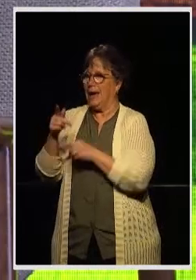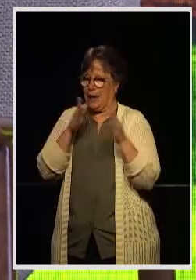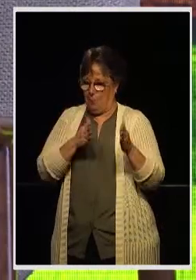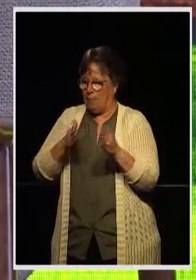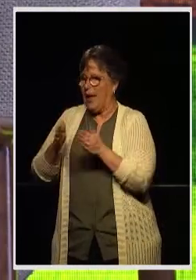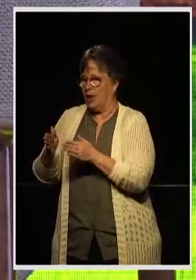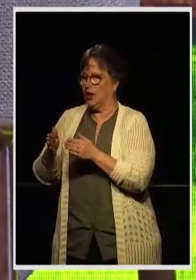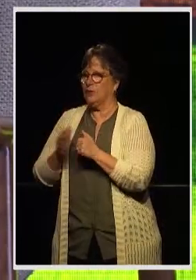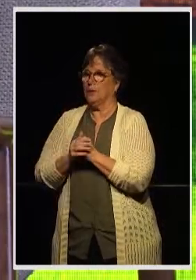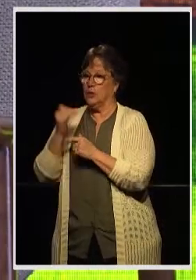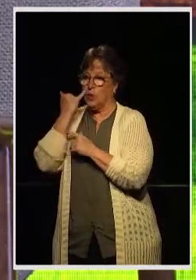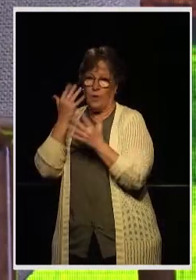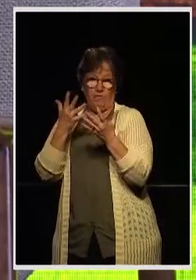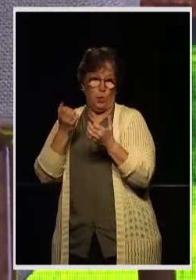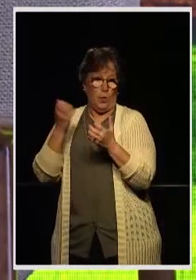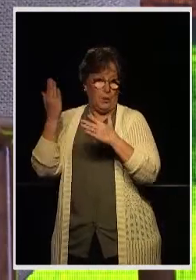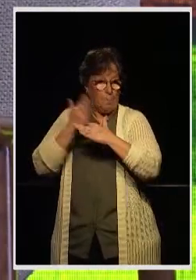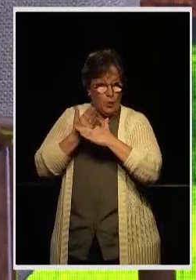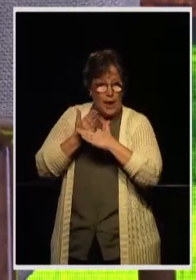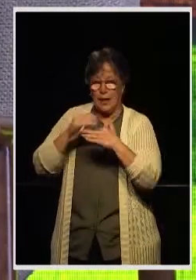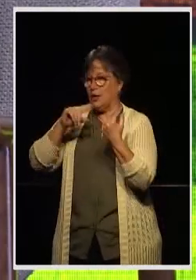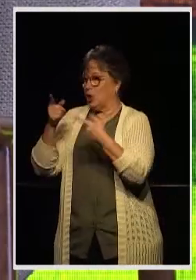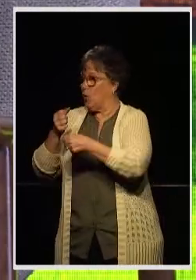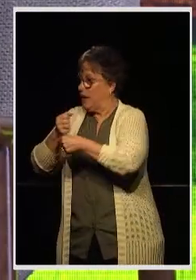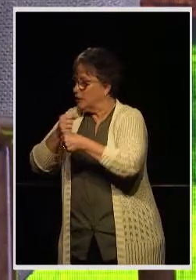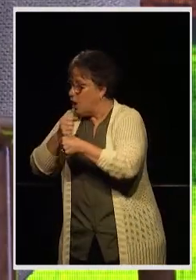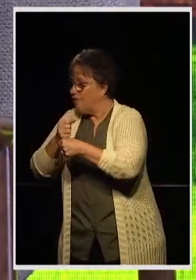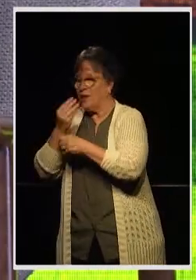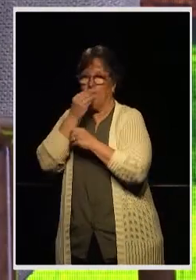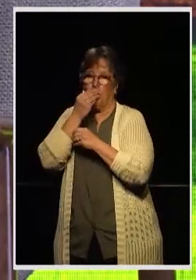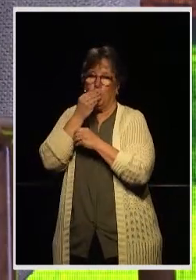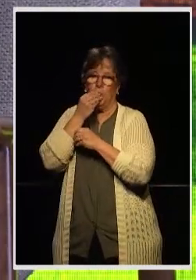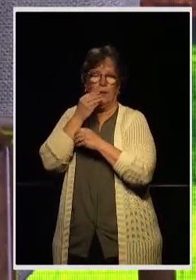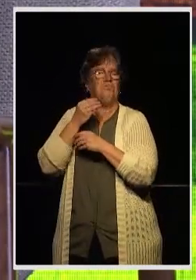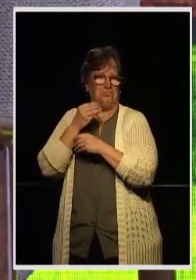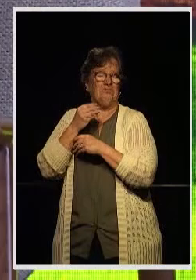some coffee, there might still be some food out there. Please